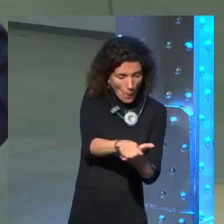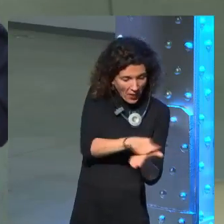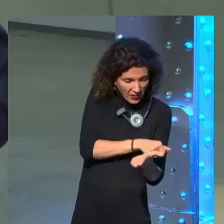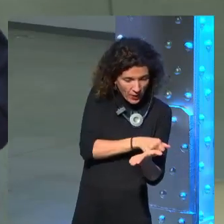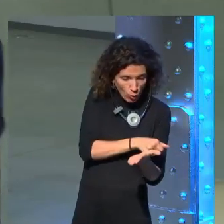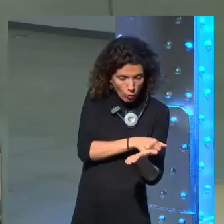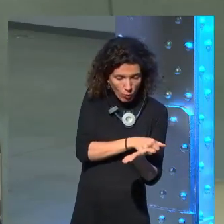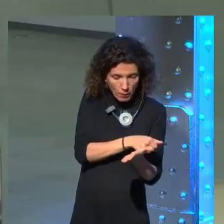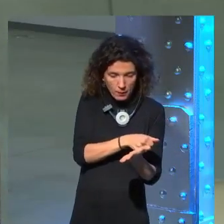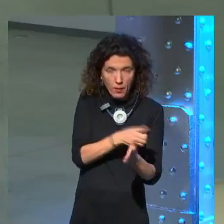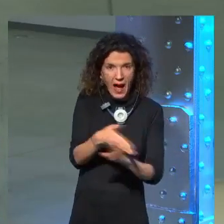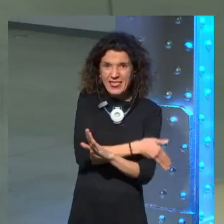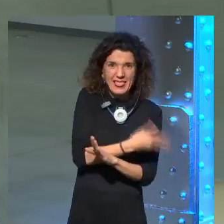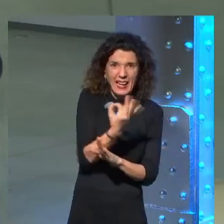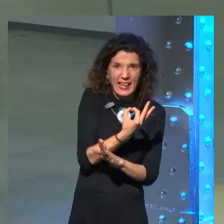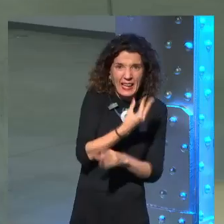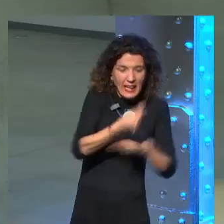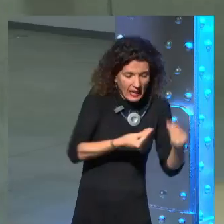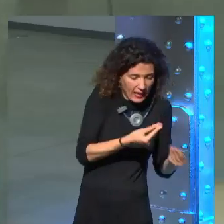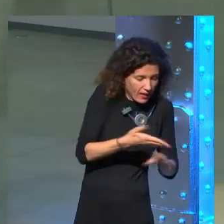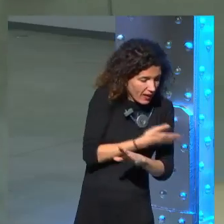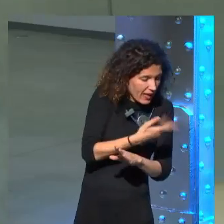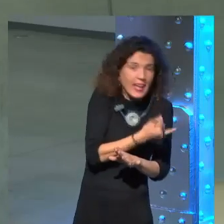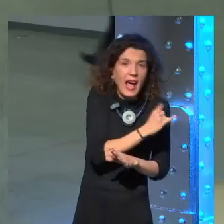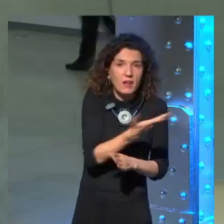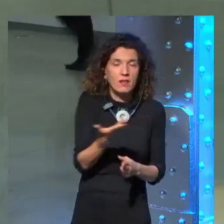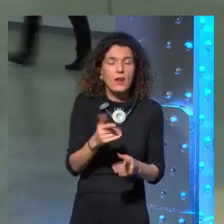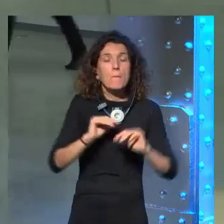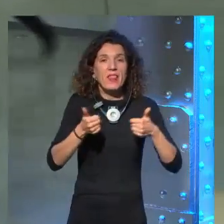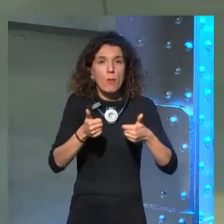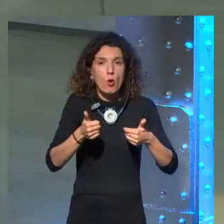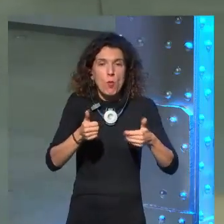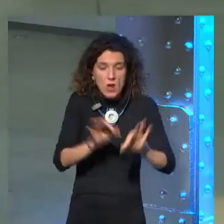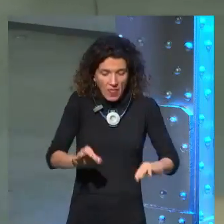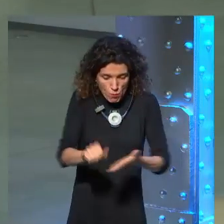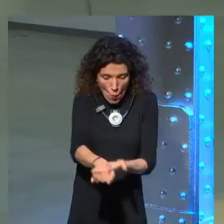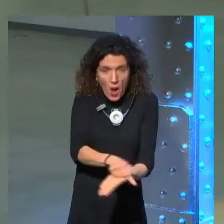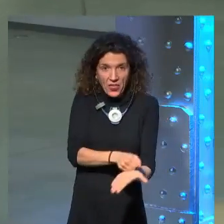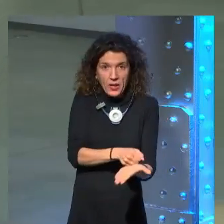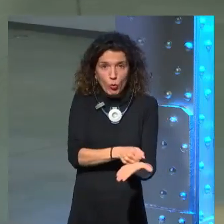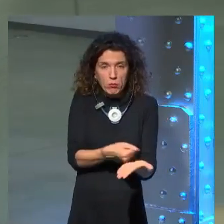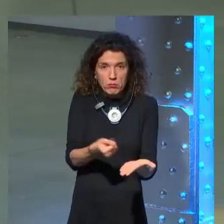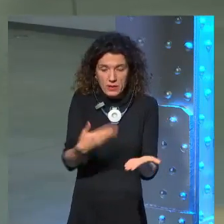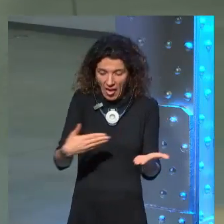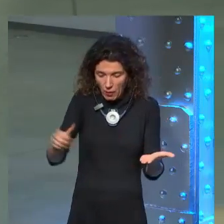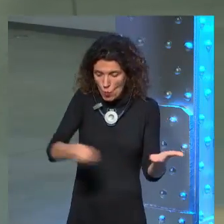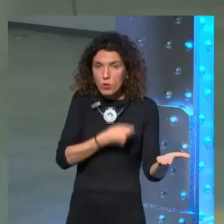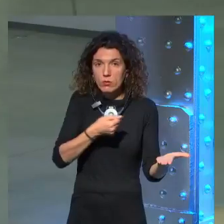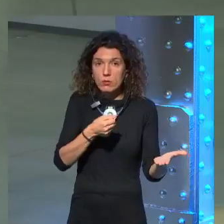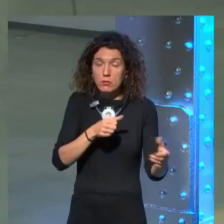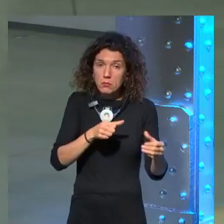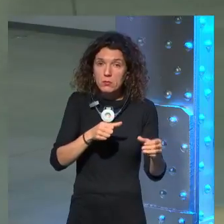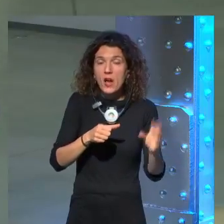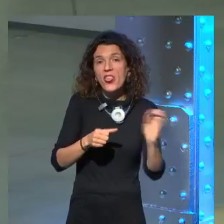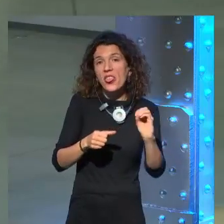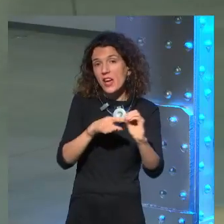this one explanation is that actually we started from nothing, but that in some way, the same way that 0 can